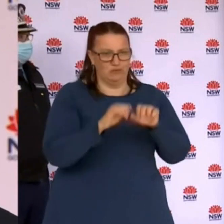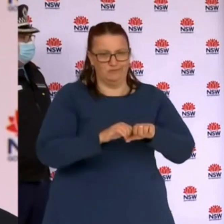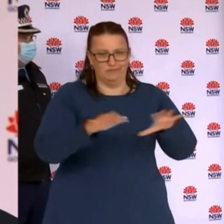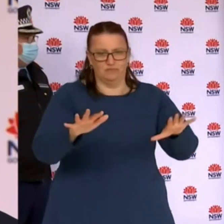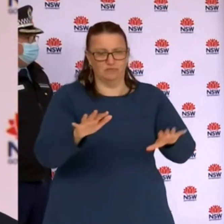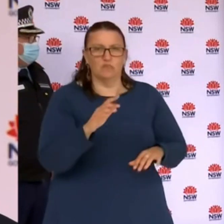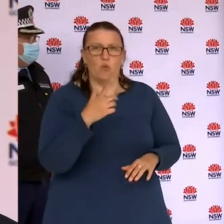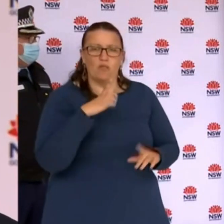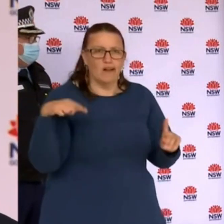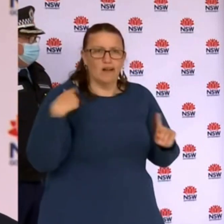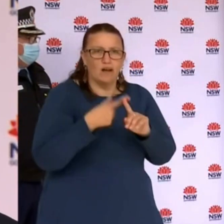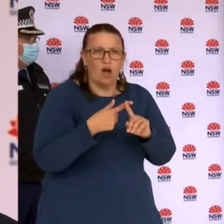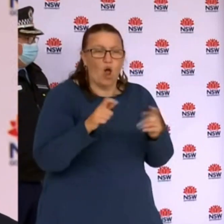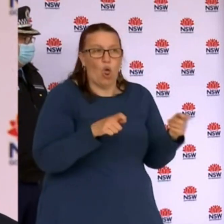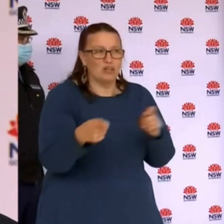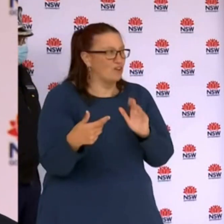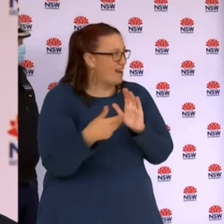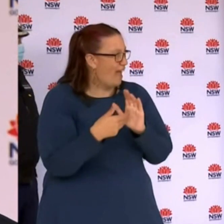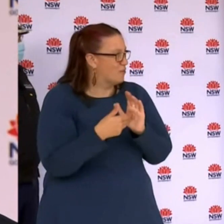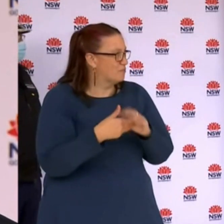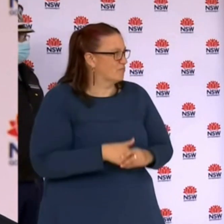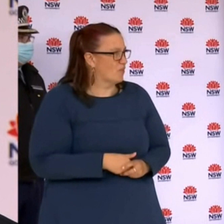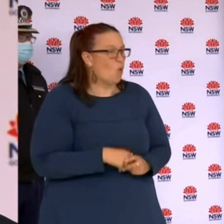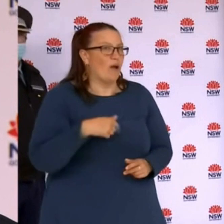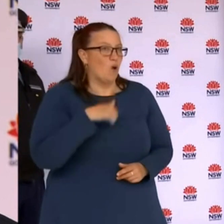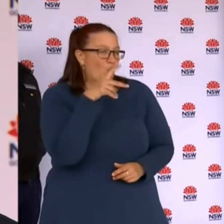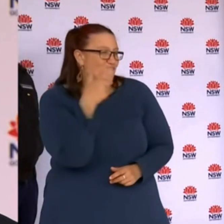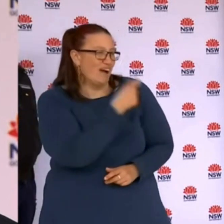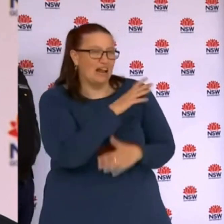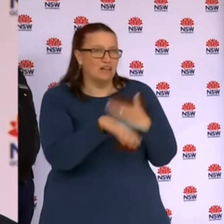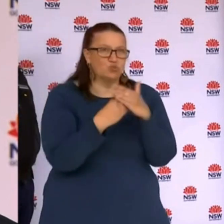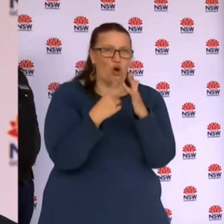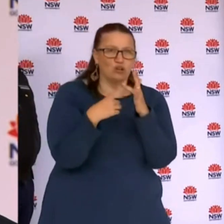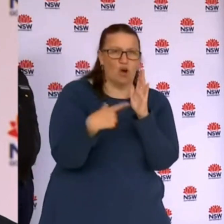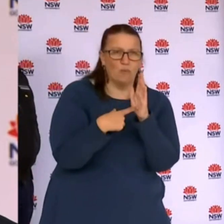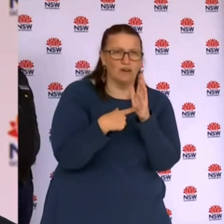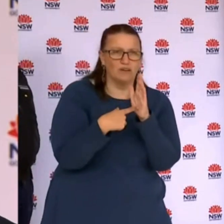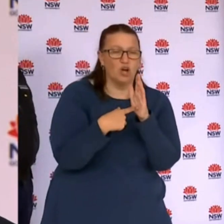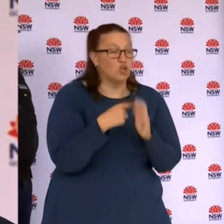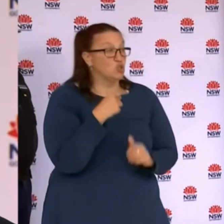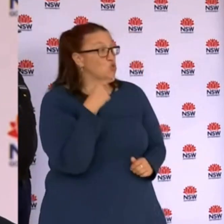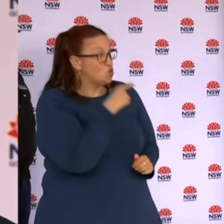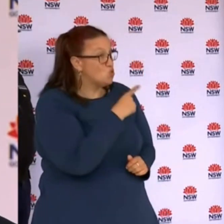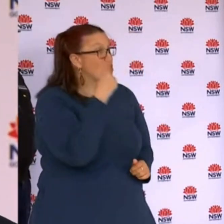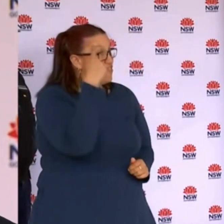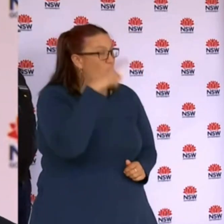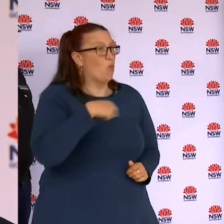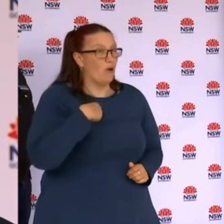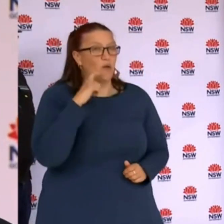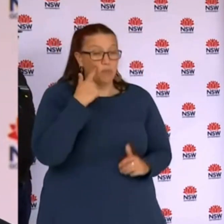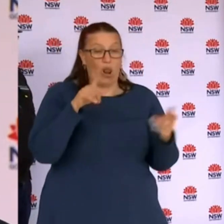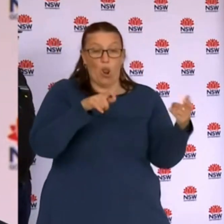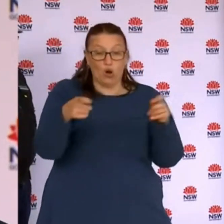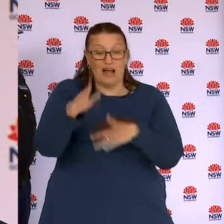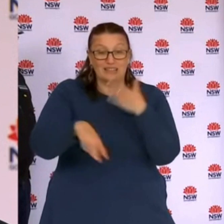what we've wanted for the whole time, right? But we're in lockdown now. We're not going to get vaccinated until October. Do you think that we'll be in lockdown until we